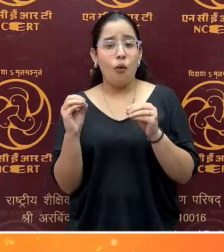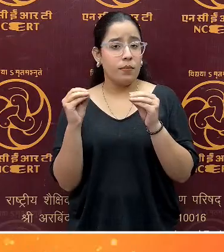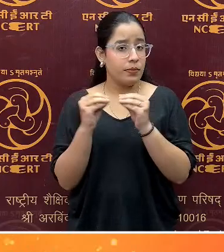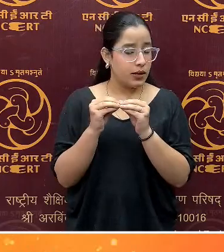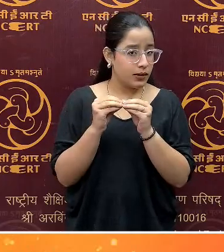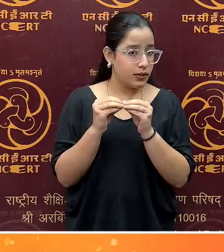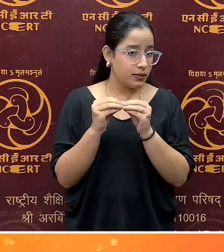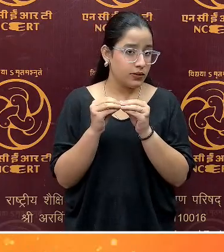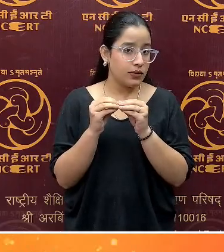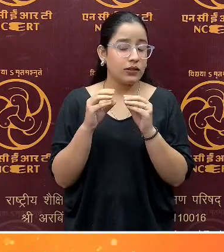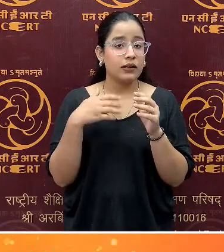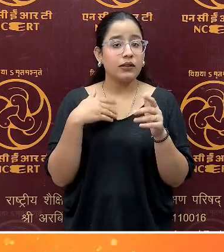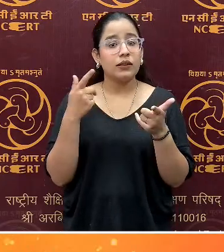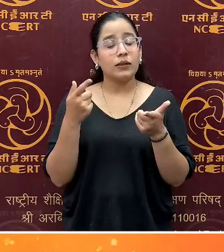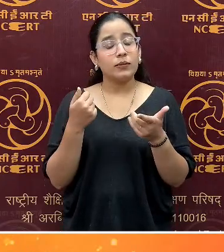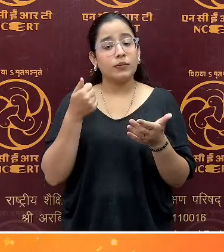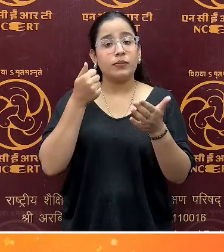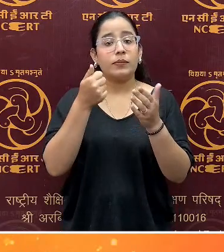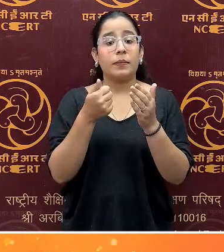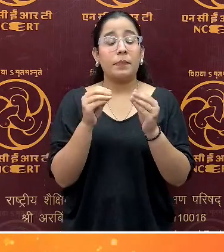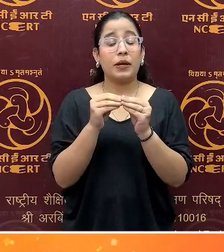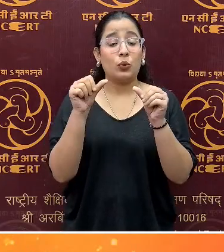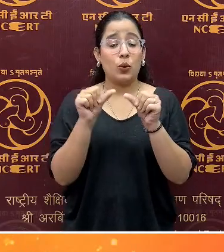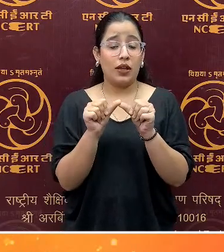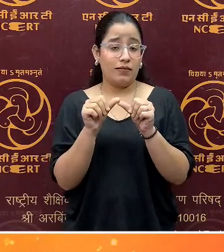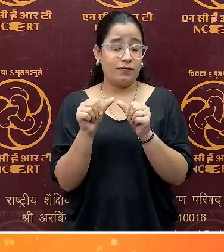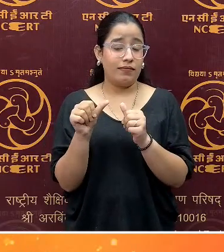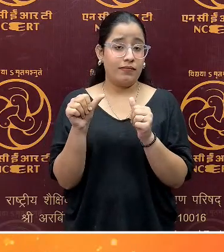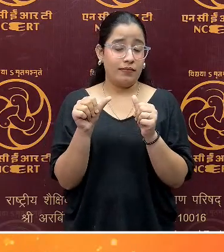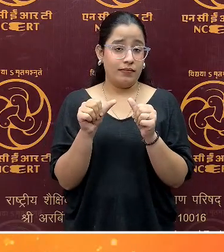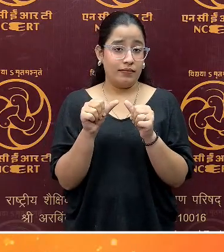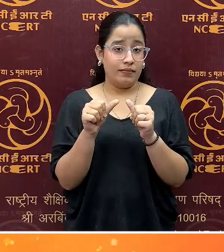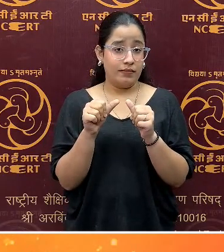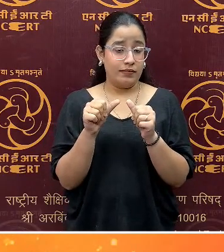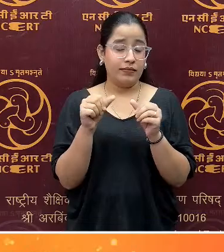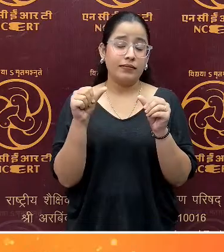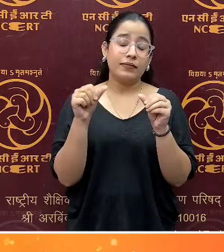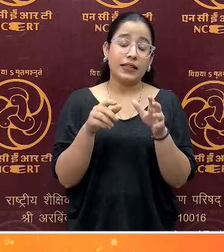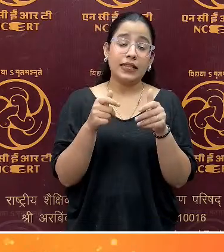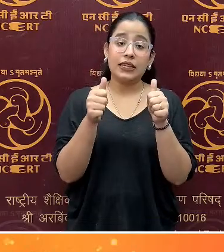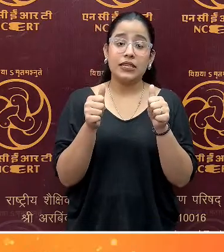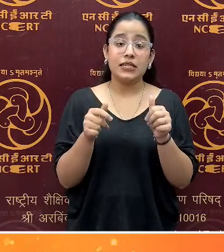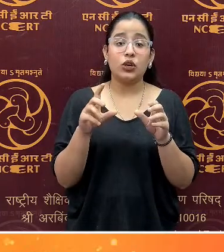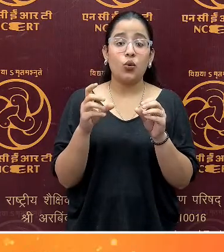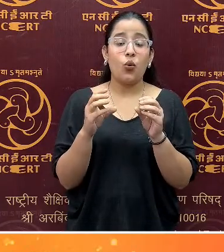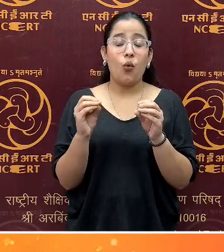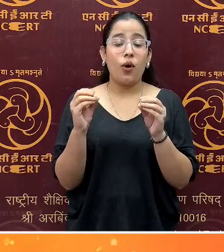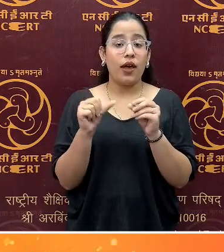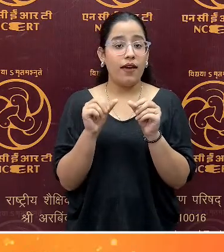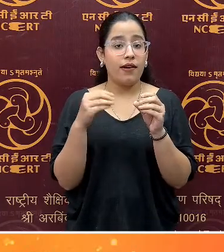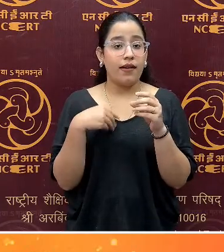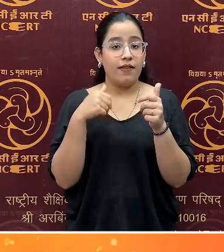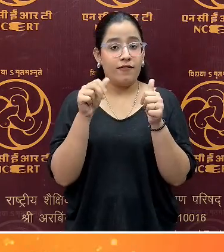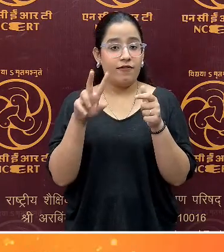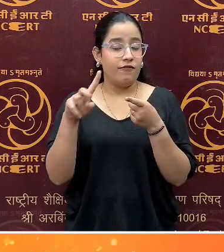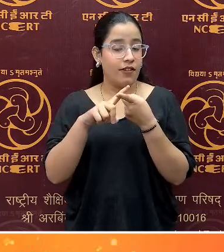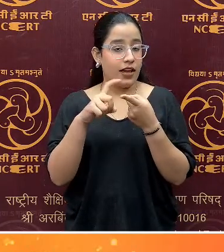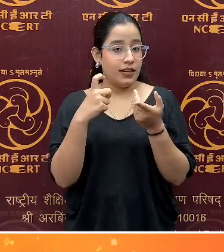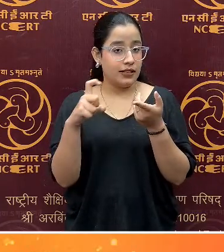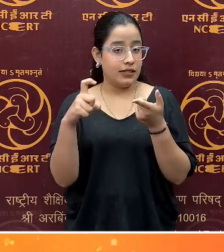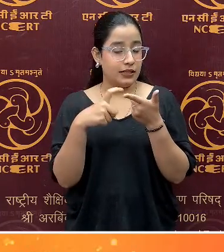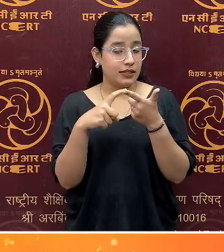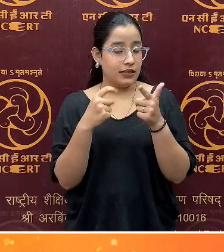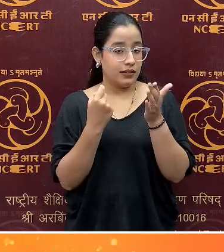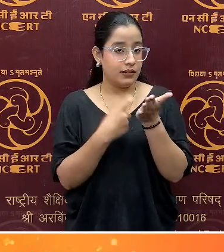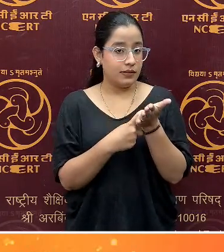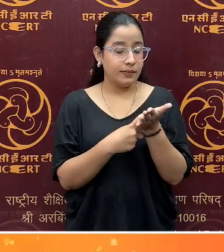A. O to B and then B to A gives us OA vector. So that is how it has been